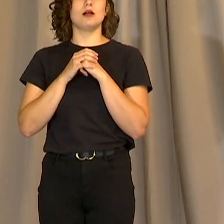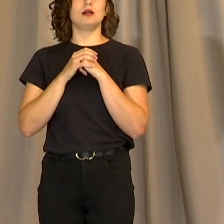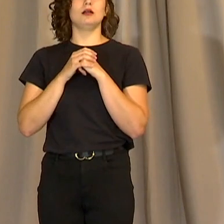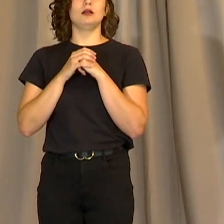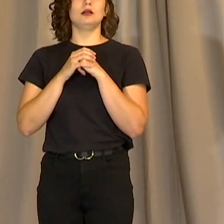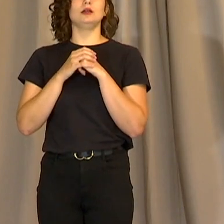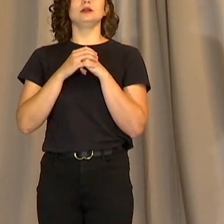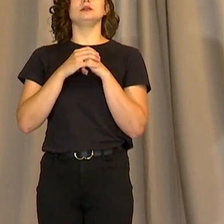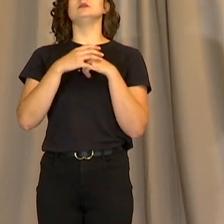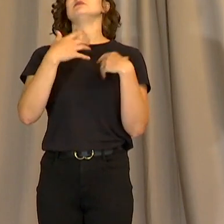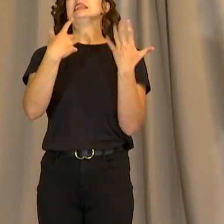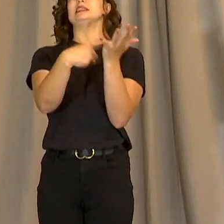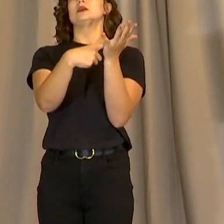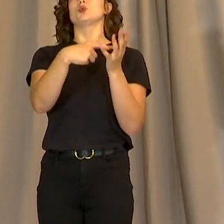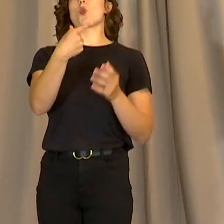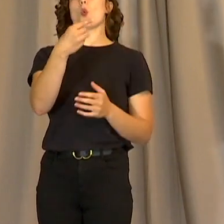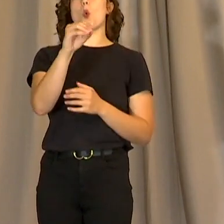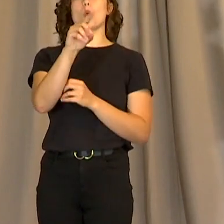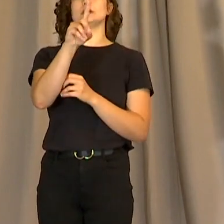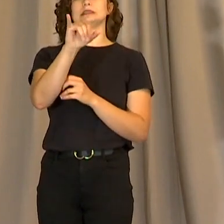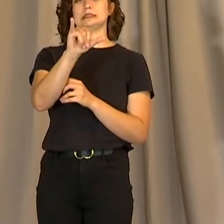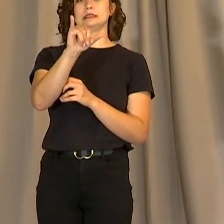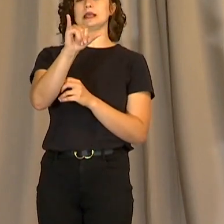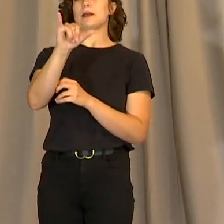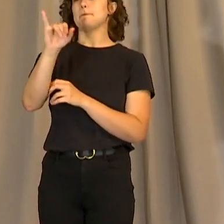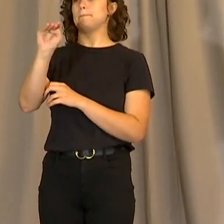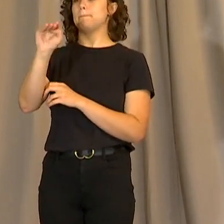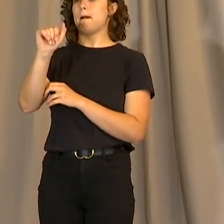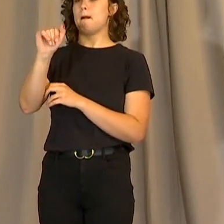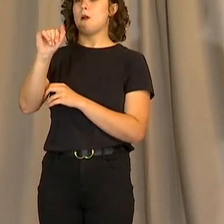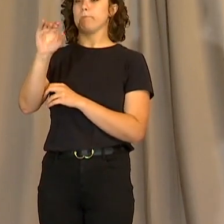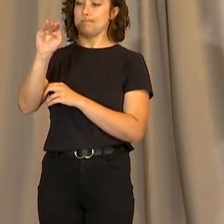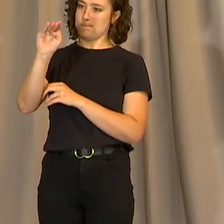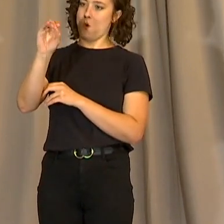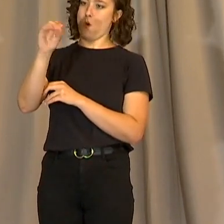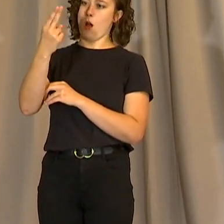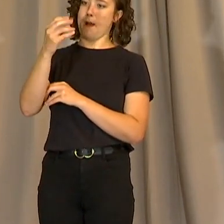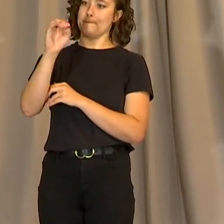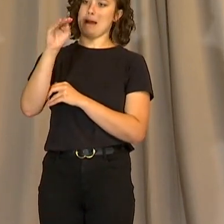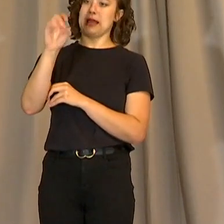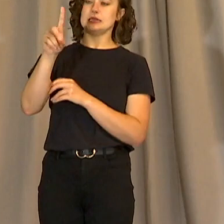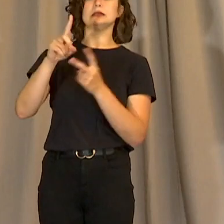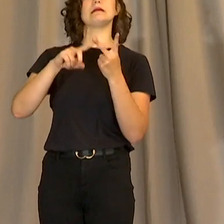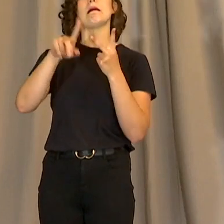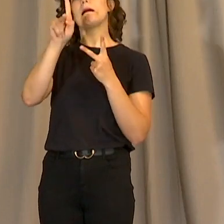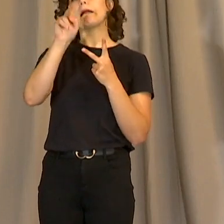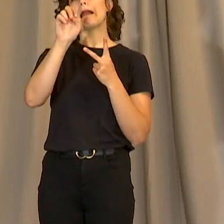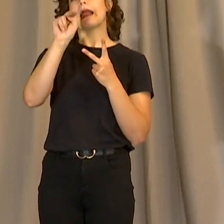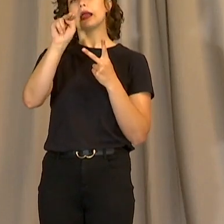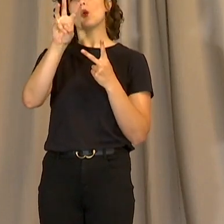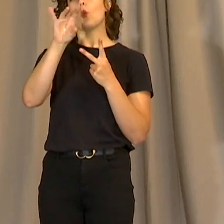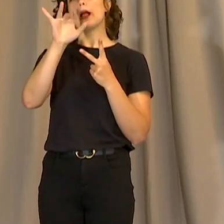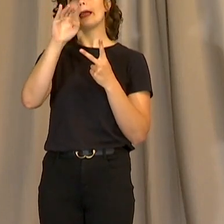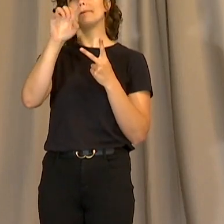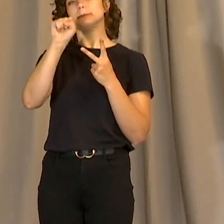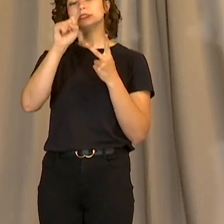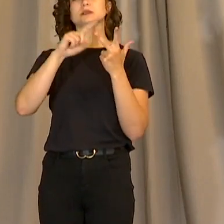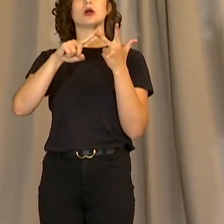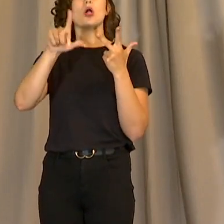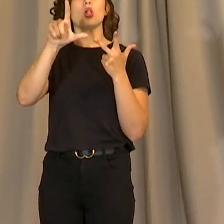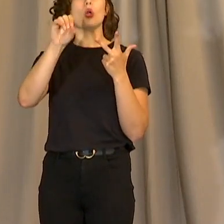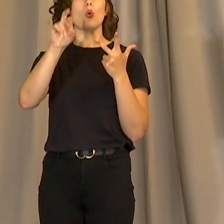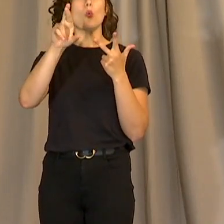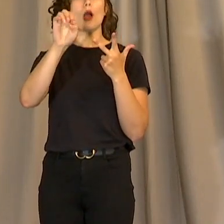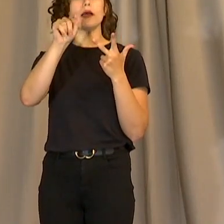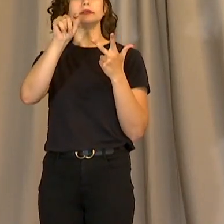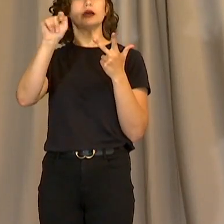Goldie Muhammad, Yolanda Seeley Ruiz, Ken Williams, Zaretta Hammond, and